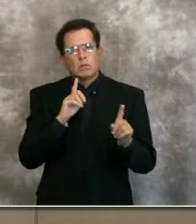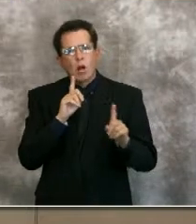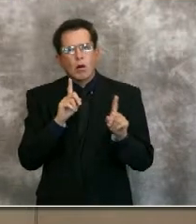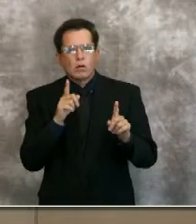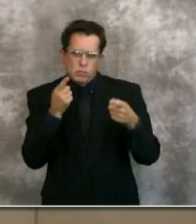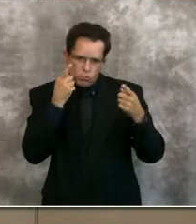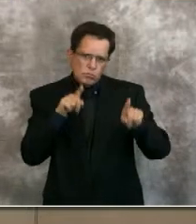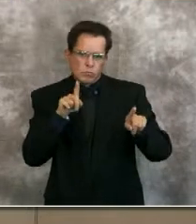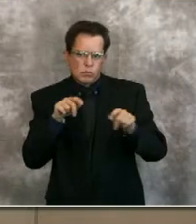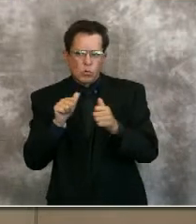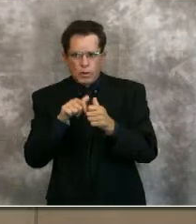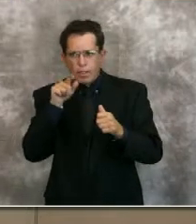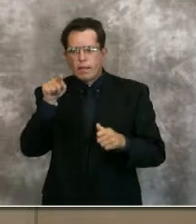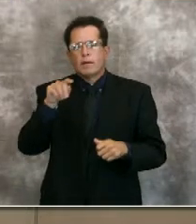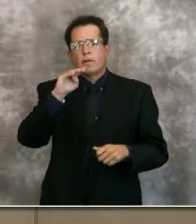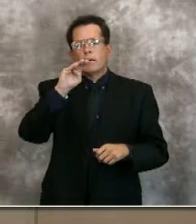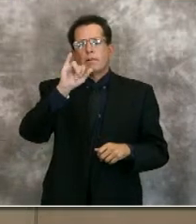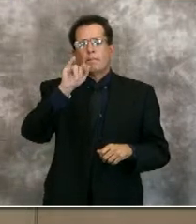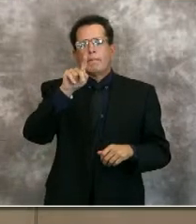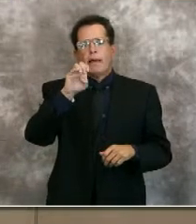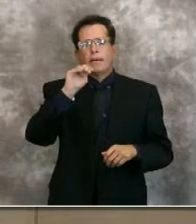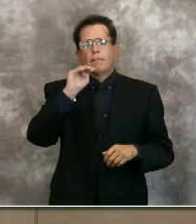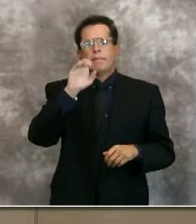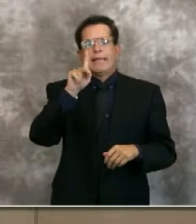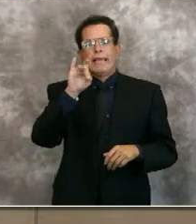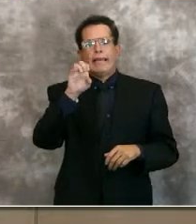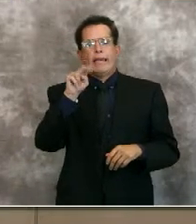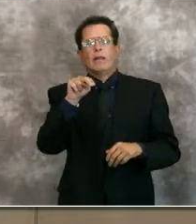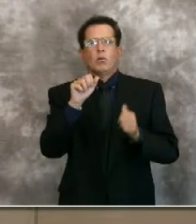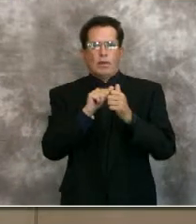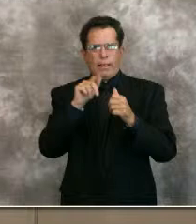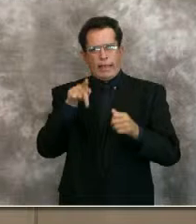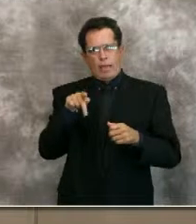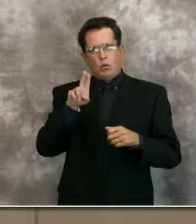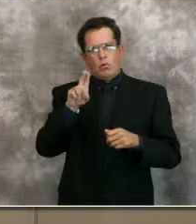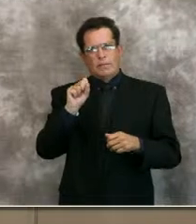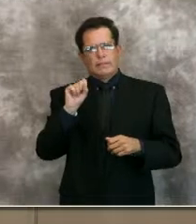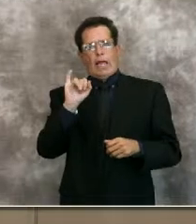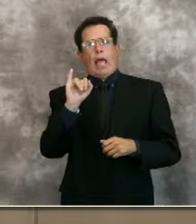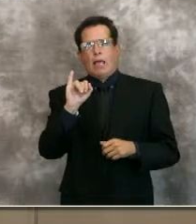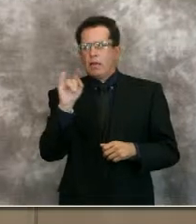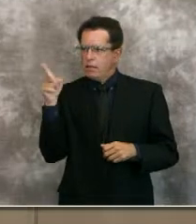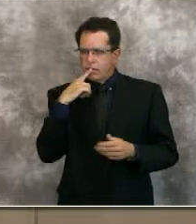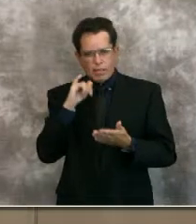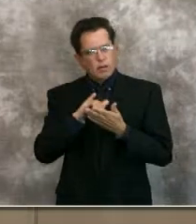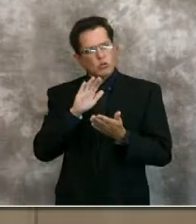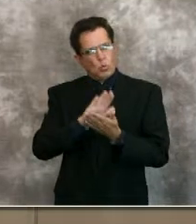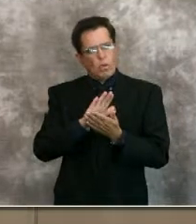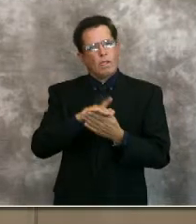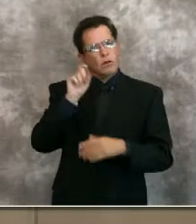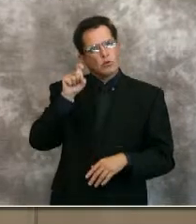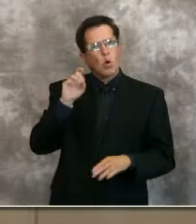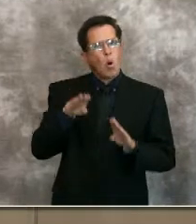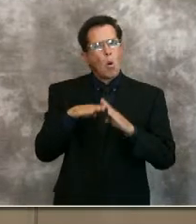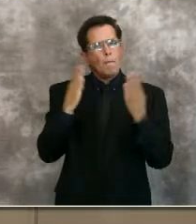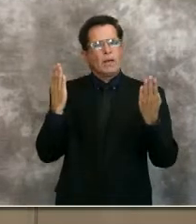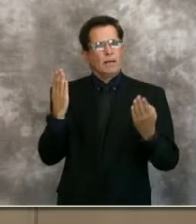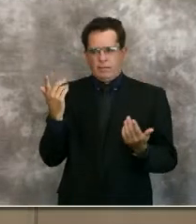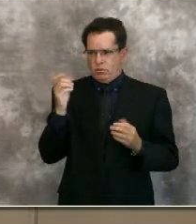is from Mike McKinnon with KUSI. There seems to be no medical reason that says schools cannot reopen. Do you have any conflicting